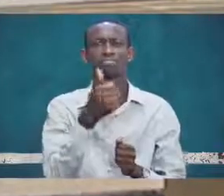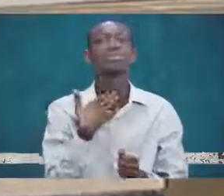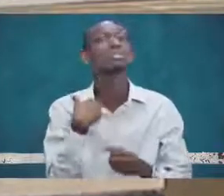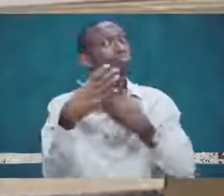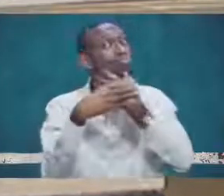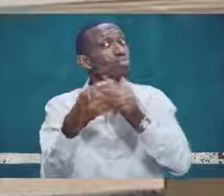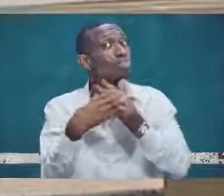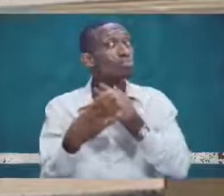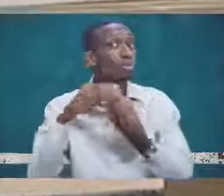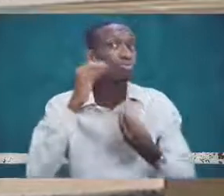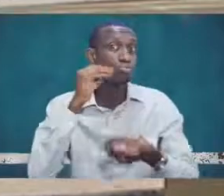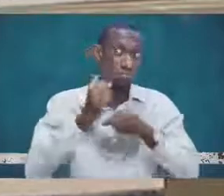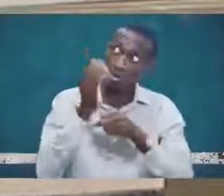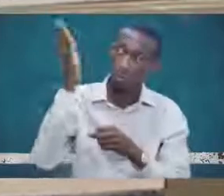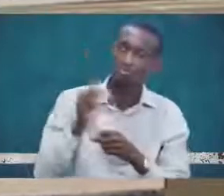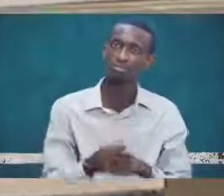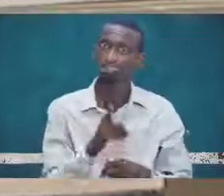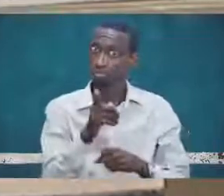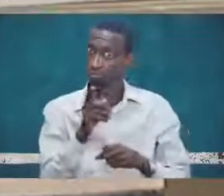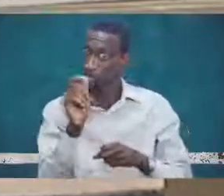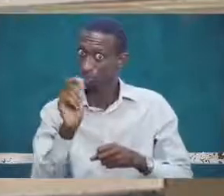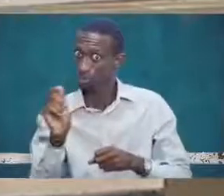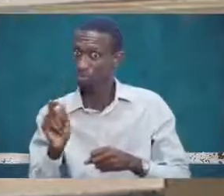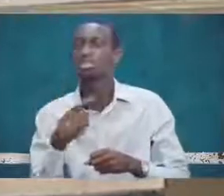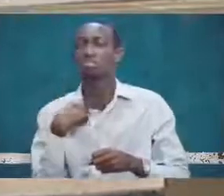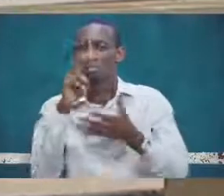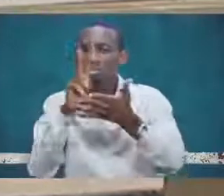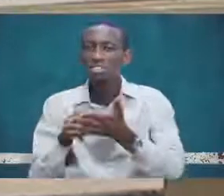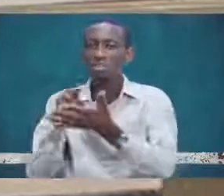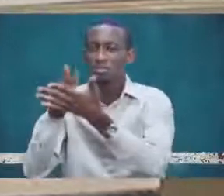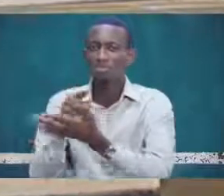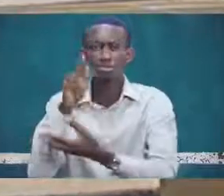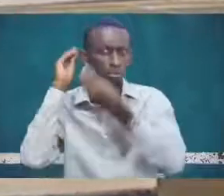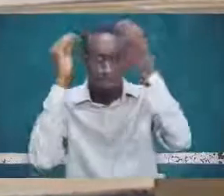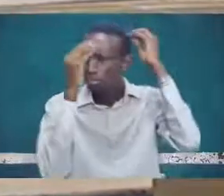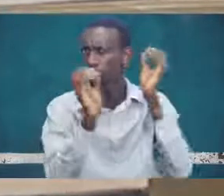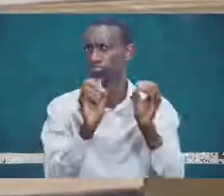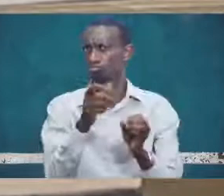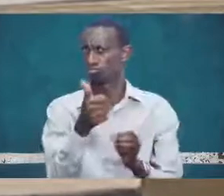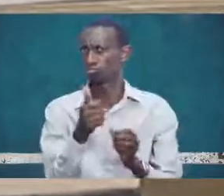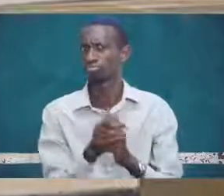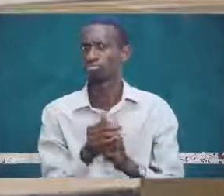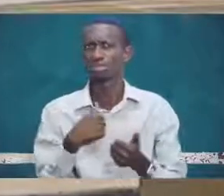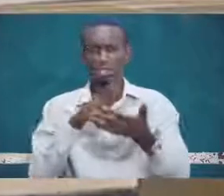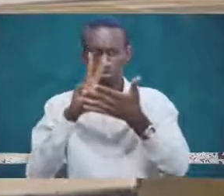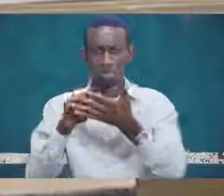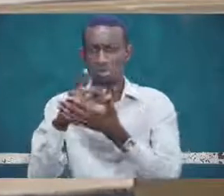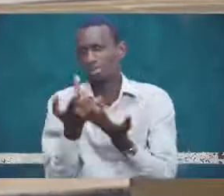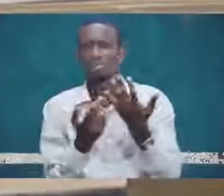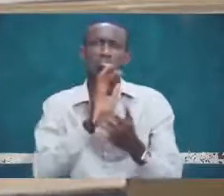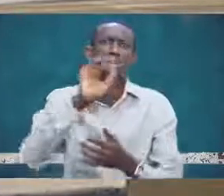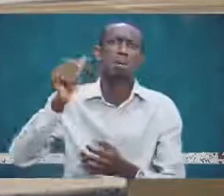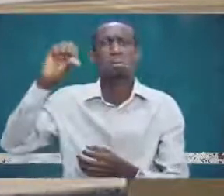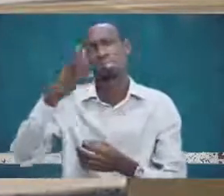of all. And as you're writing, I want to read it for you so that you may not get confused maybe to any one of the letters that is not well